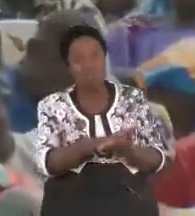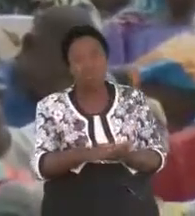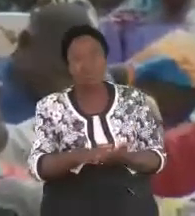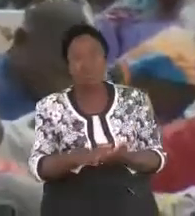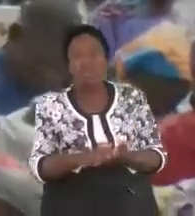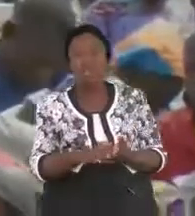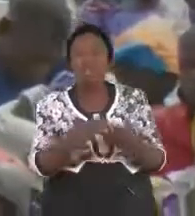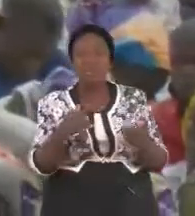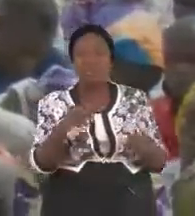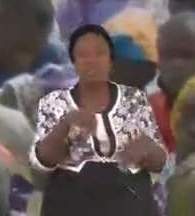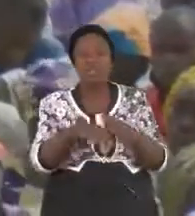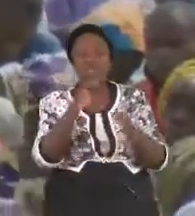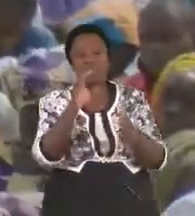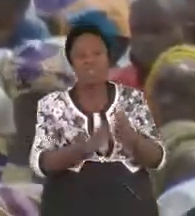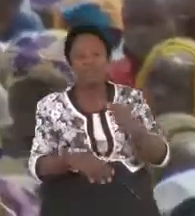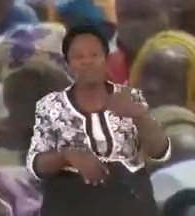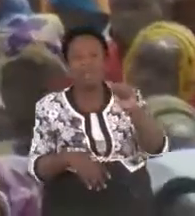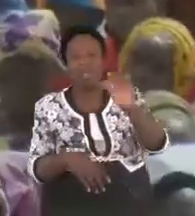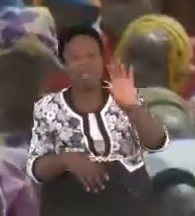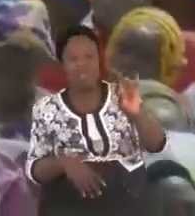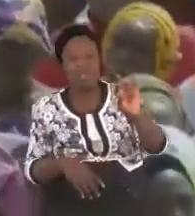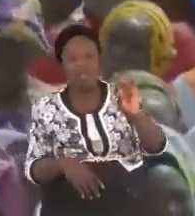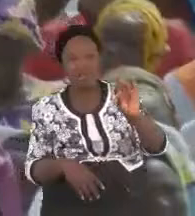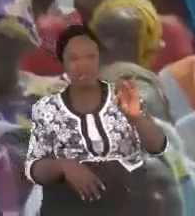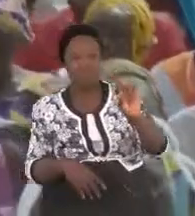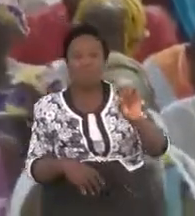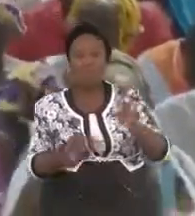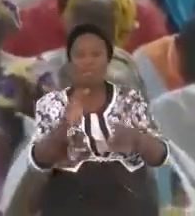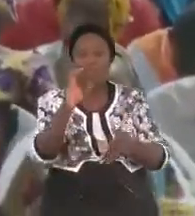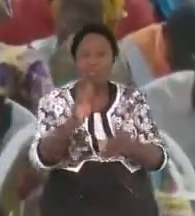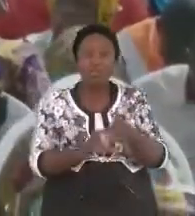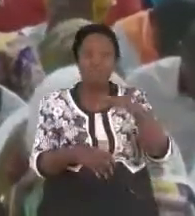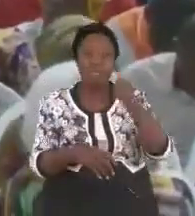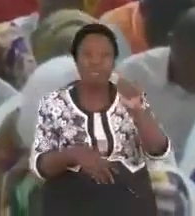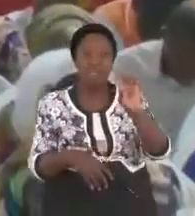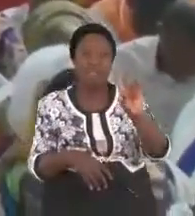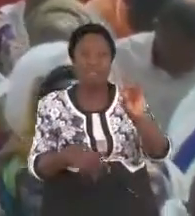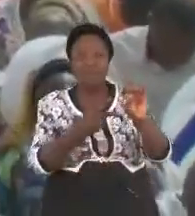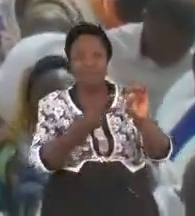18. In chapter 18, we're looking at it from verse 4.